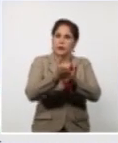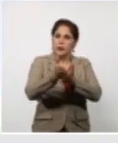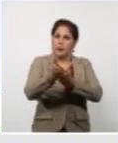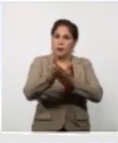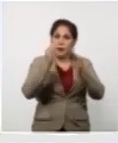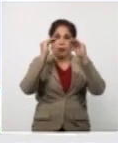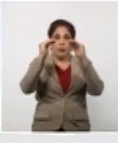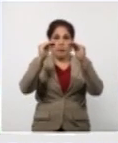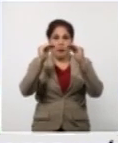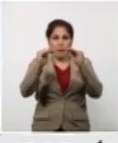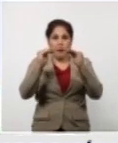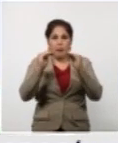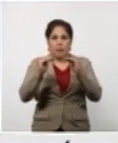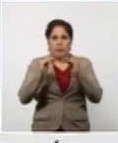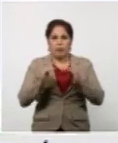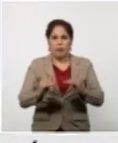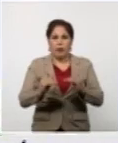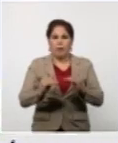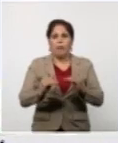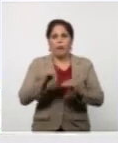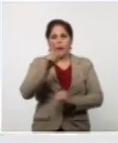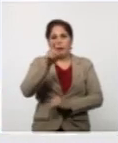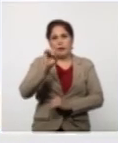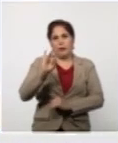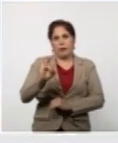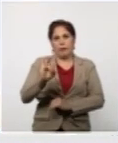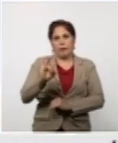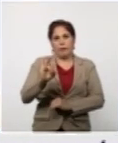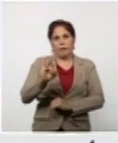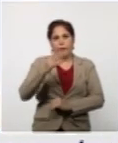5.58%, while Cuba stands at